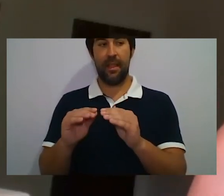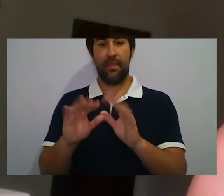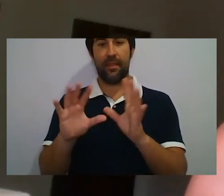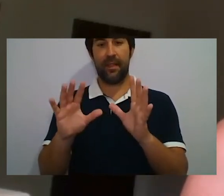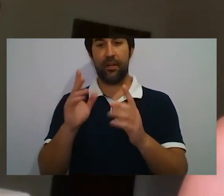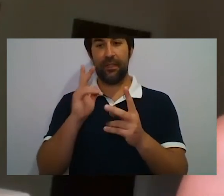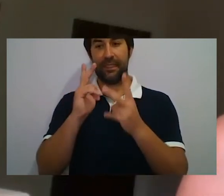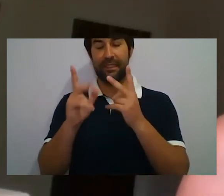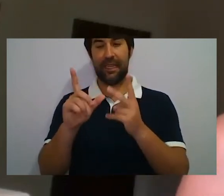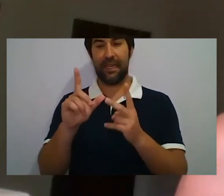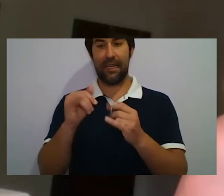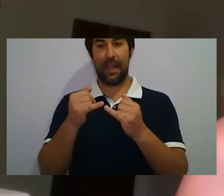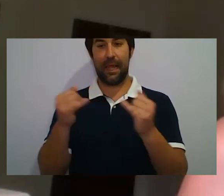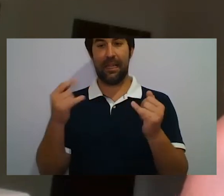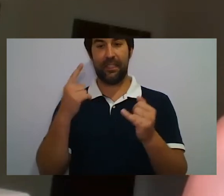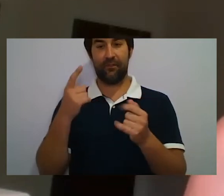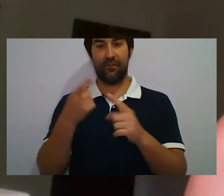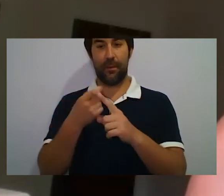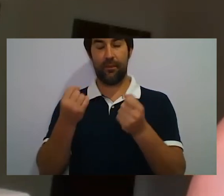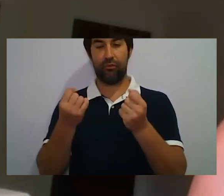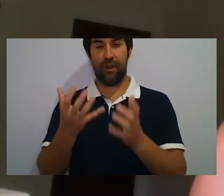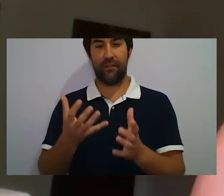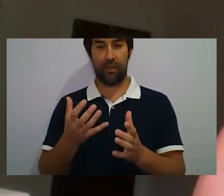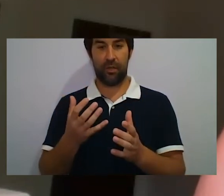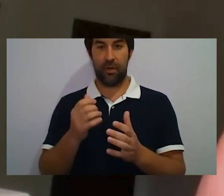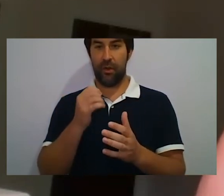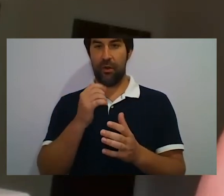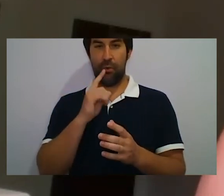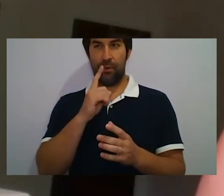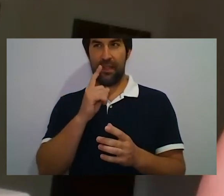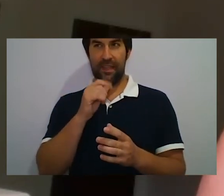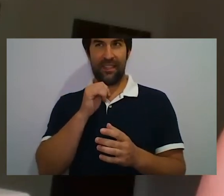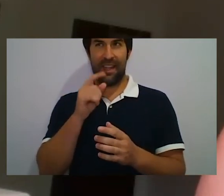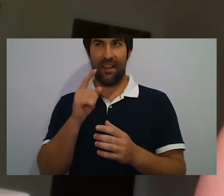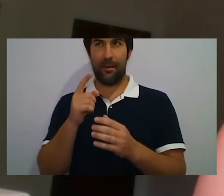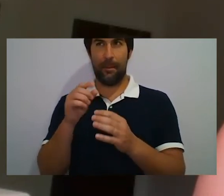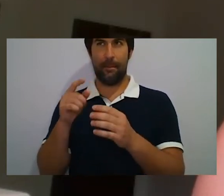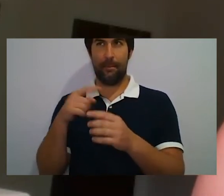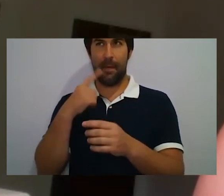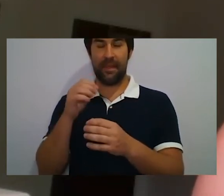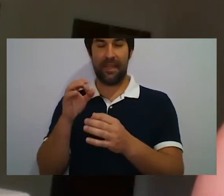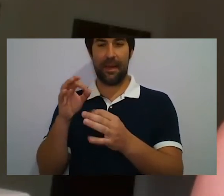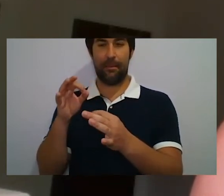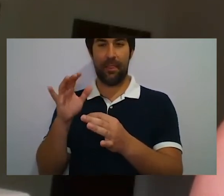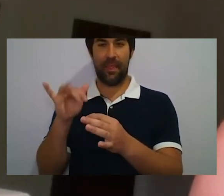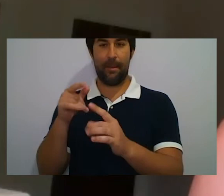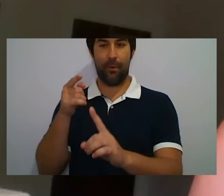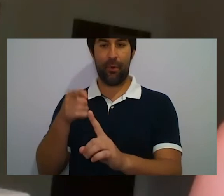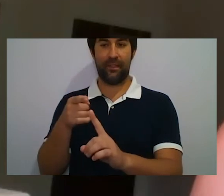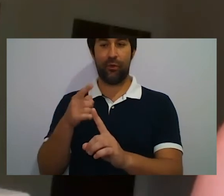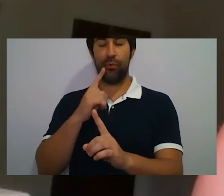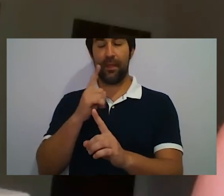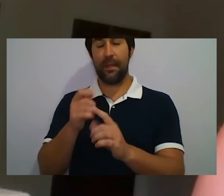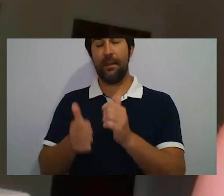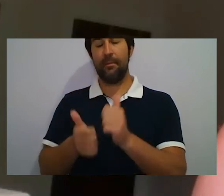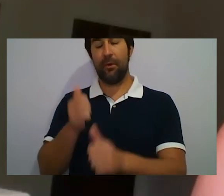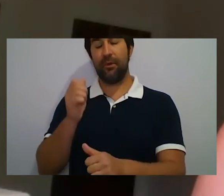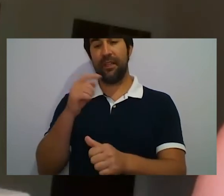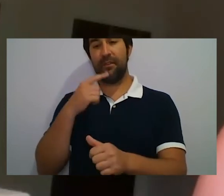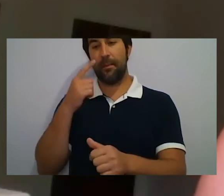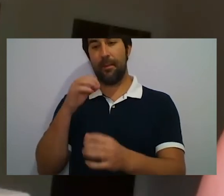equitable geographic distribution, because the need is so great. We do want to spread that out. And then